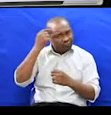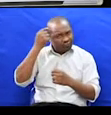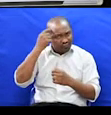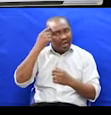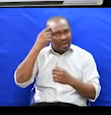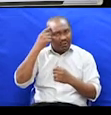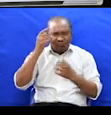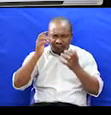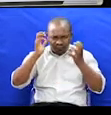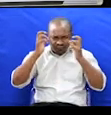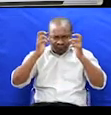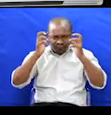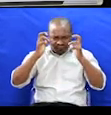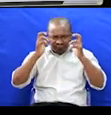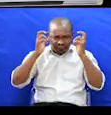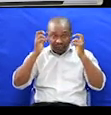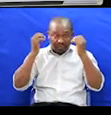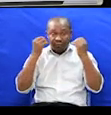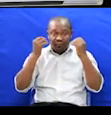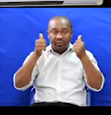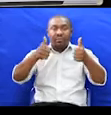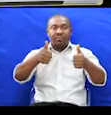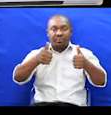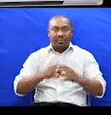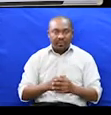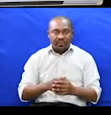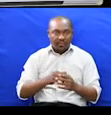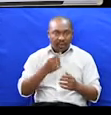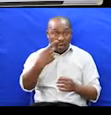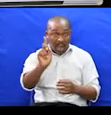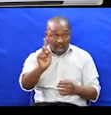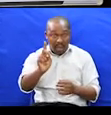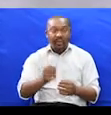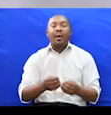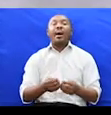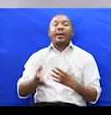brain. Take it. 1.